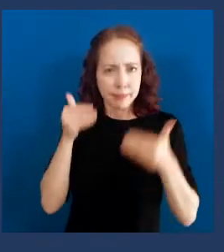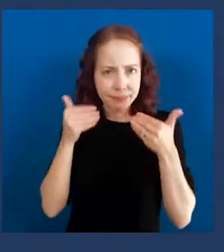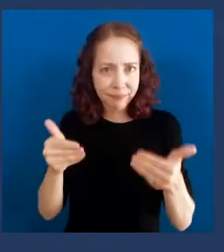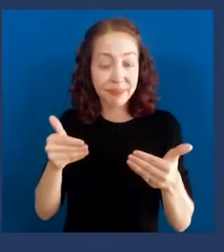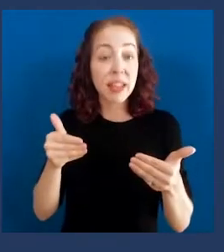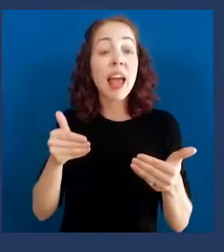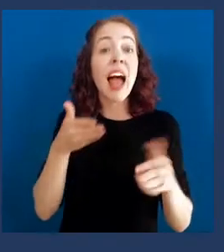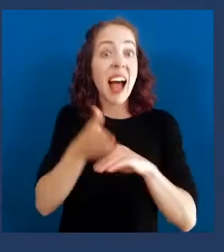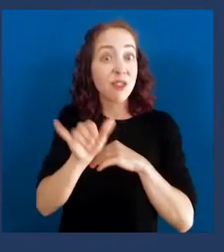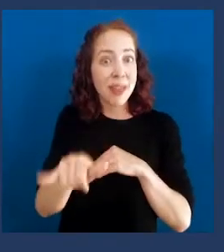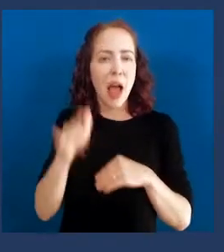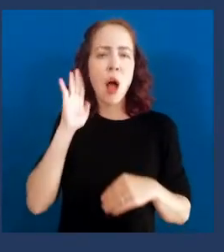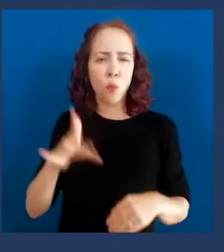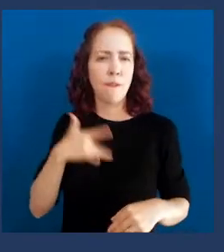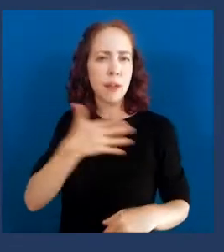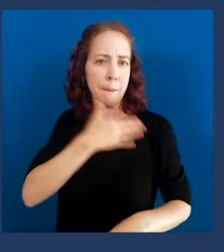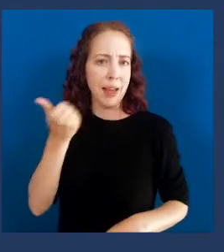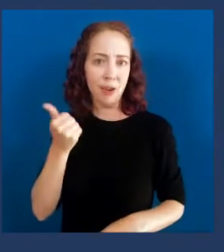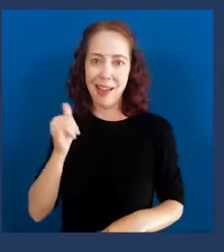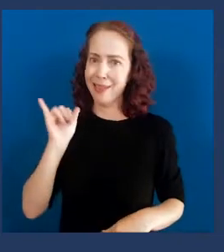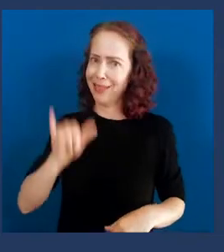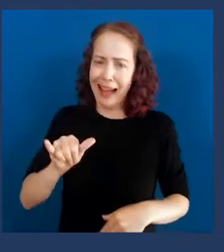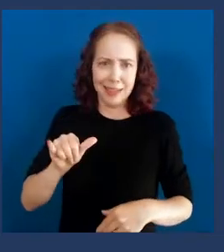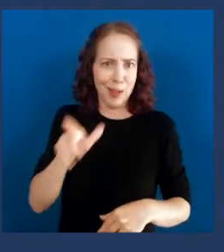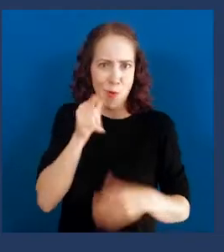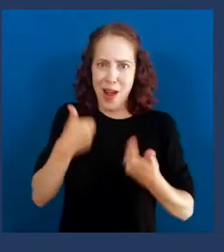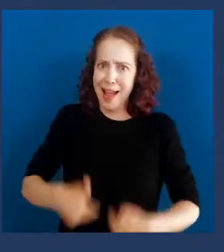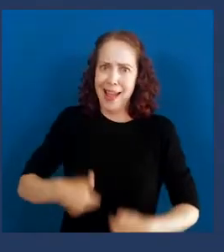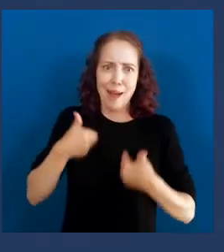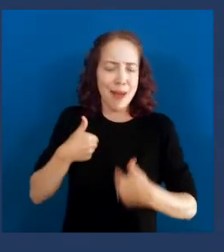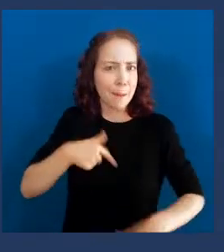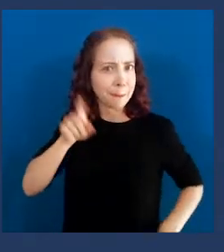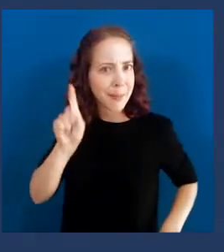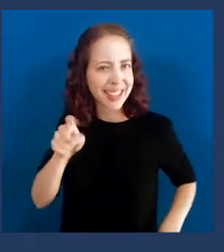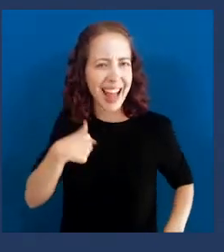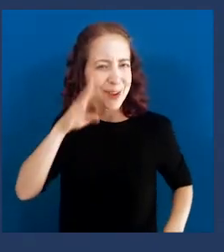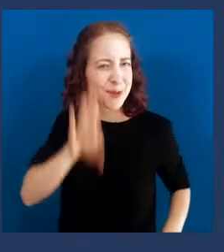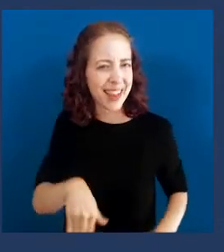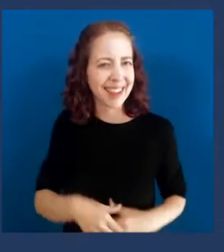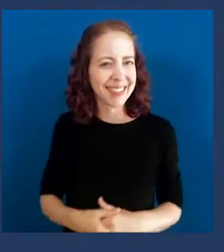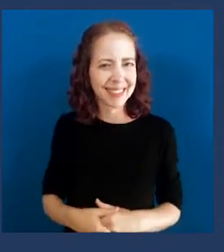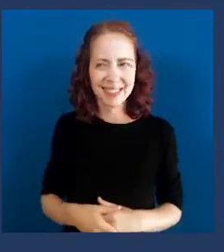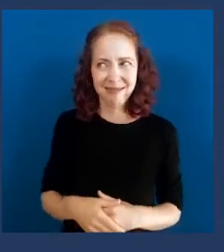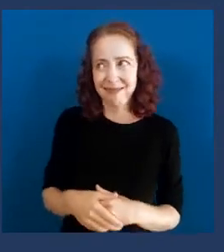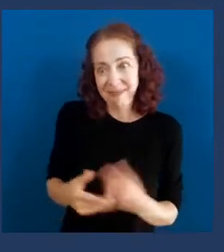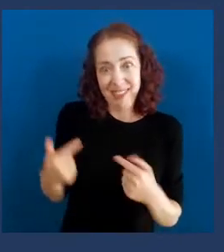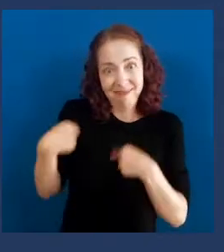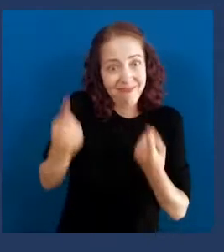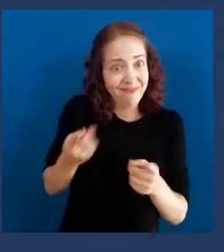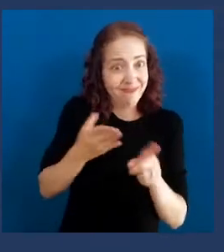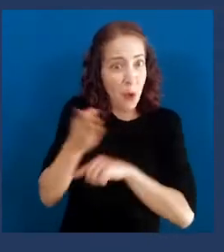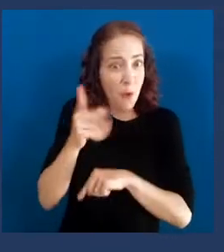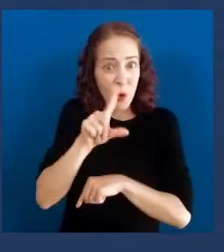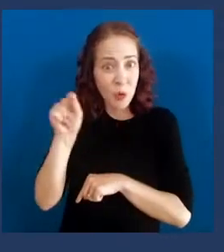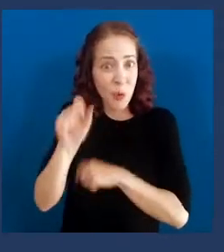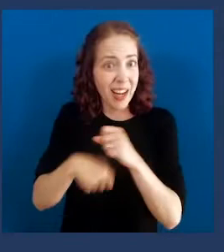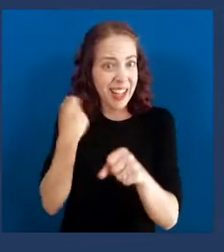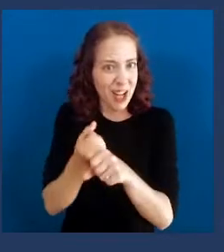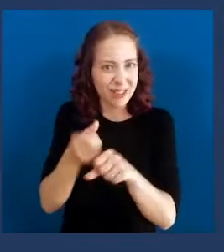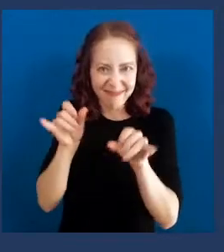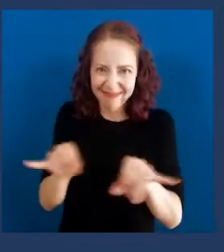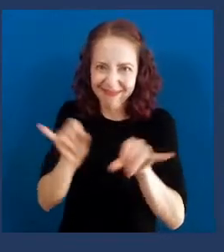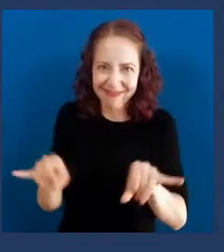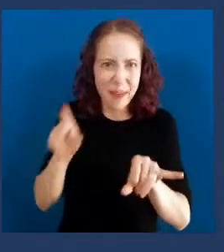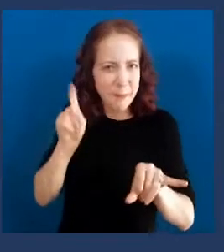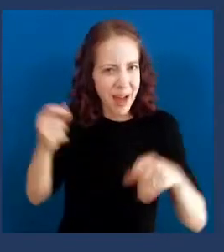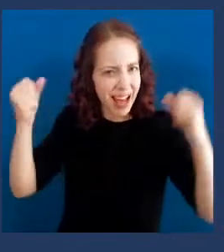that, I'm going to feel better. That's what makes me. I've done that for 20 plus years, and I have